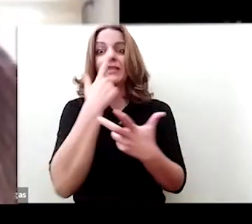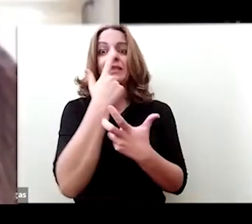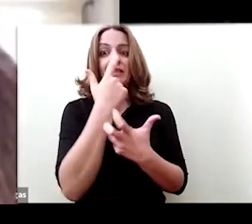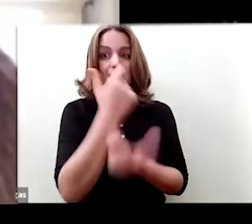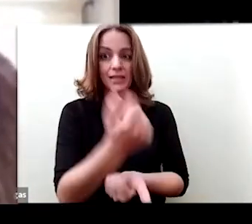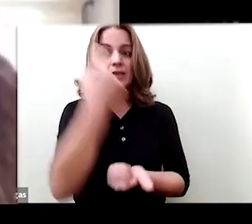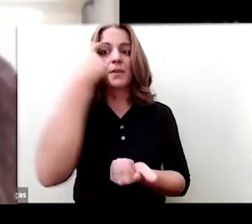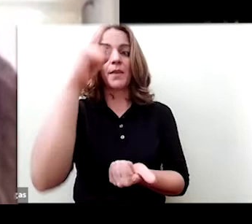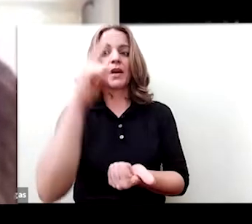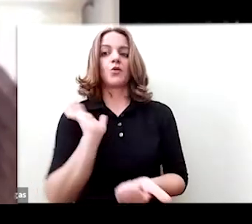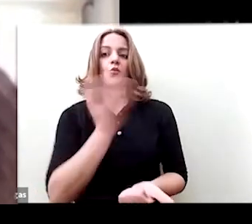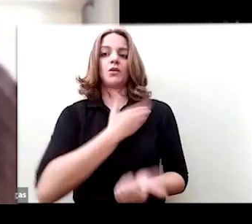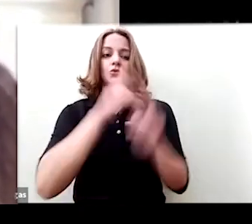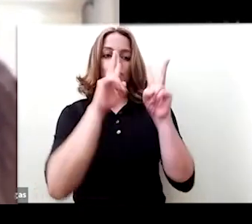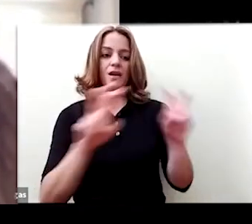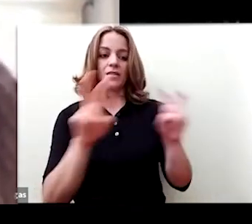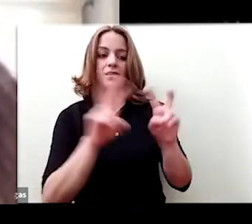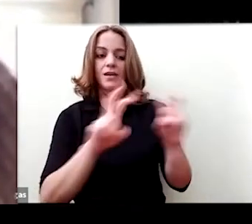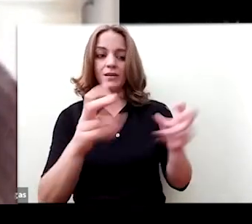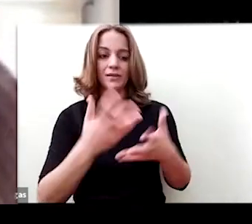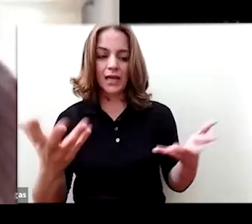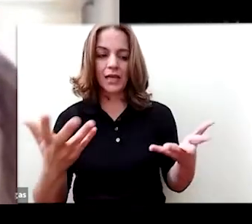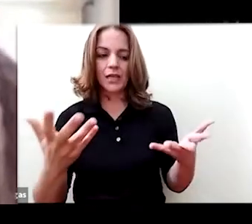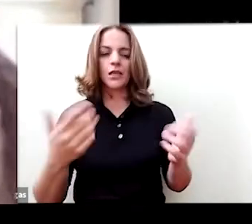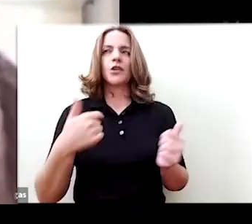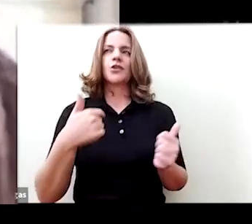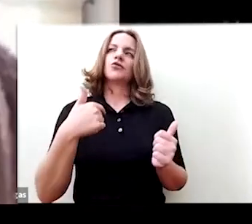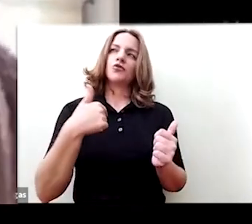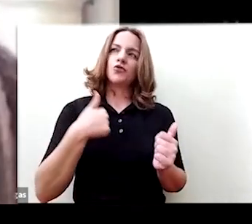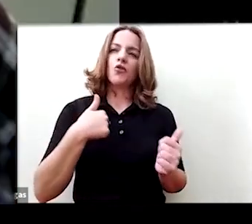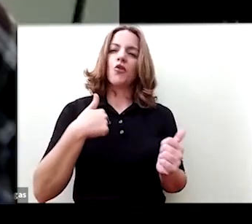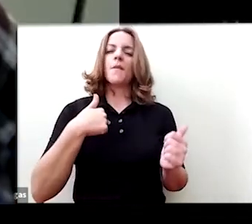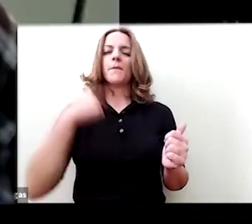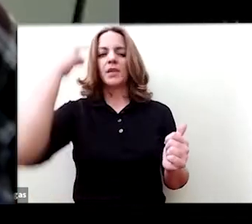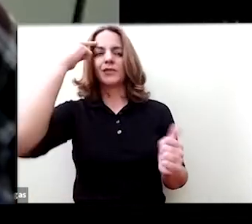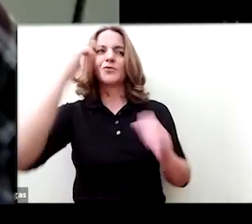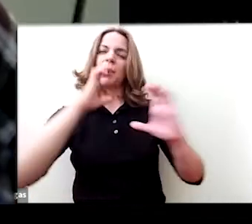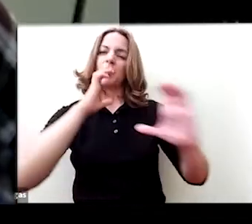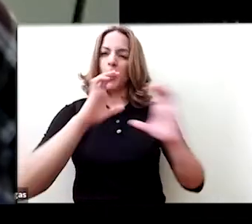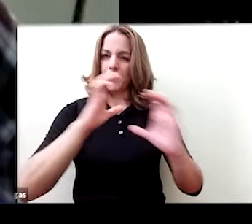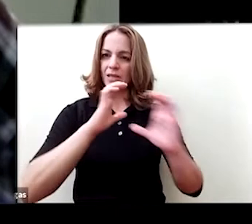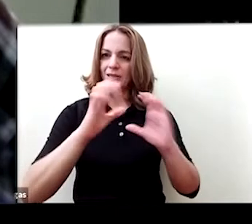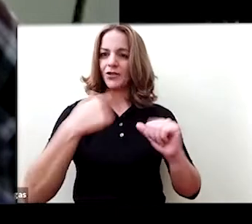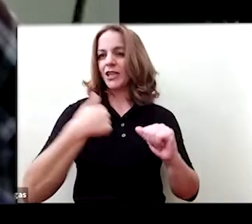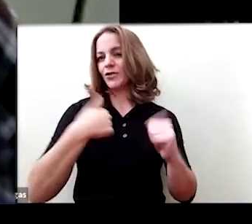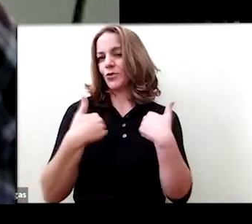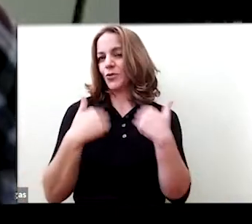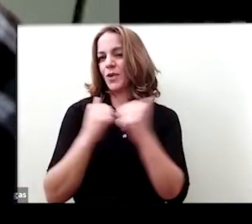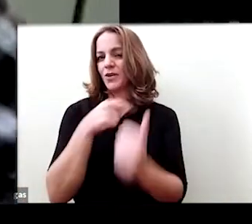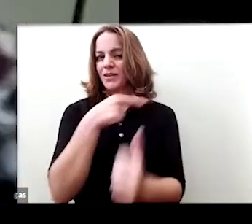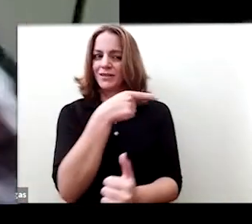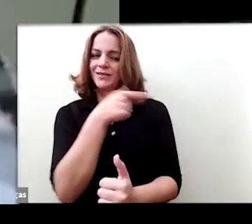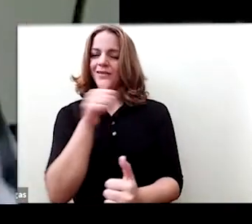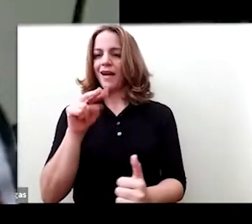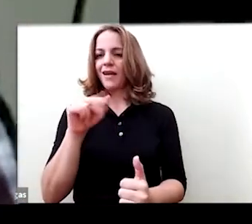really led to a lot of this was also a conversation that I had with Aníbal, because one of the